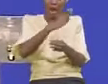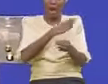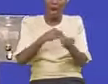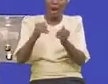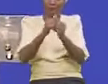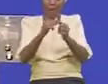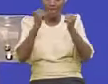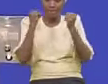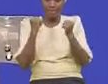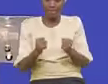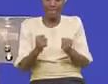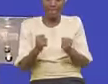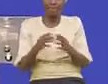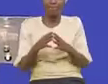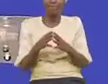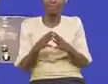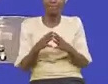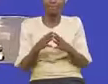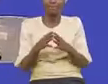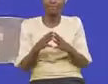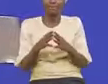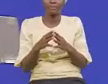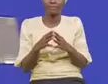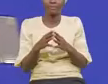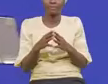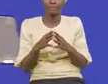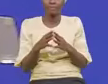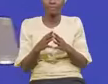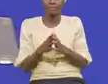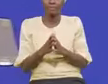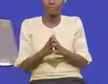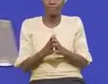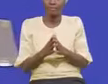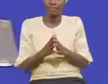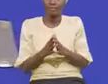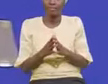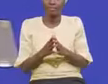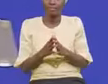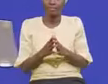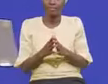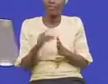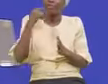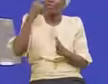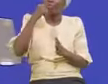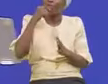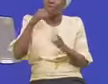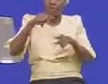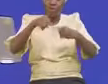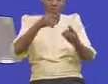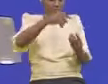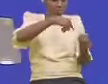Yesu Nazareth la alesi mau chok bo ko lak ple unse khasine